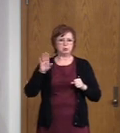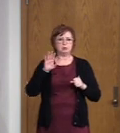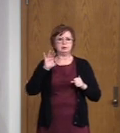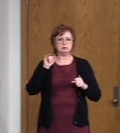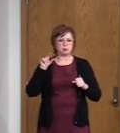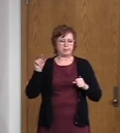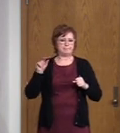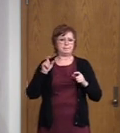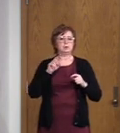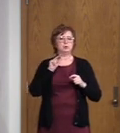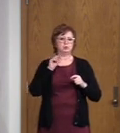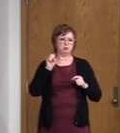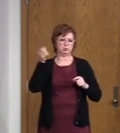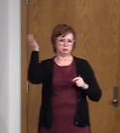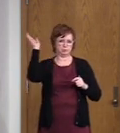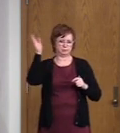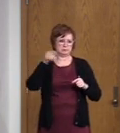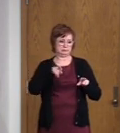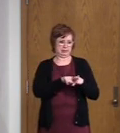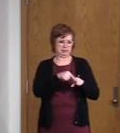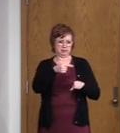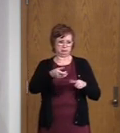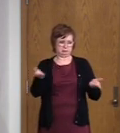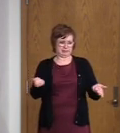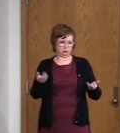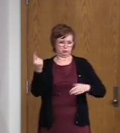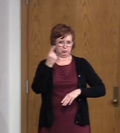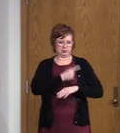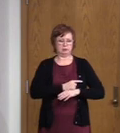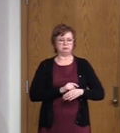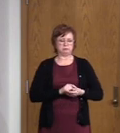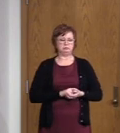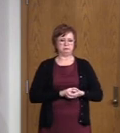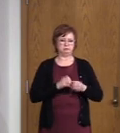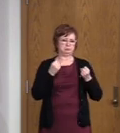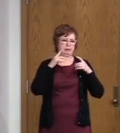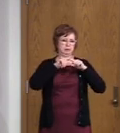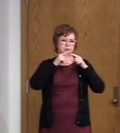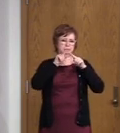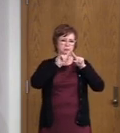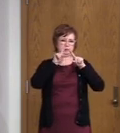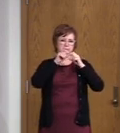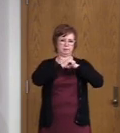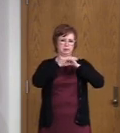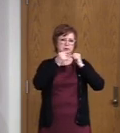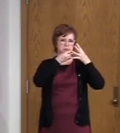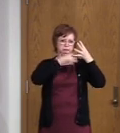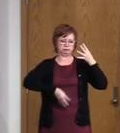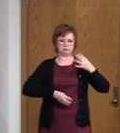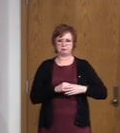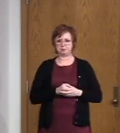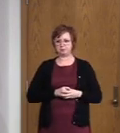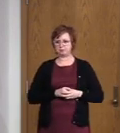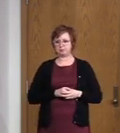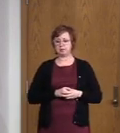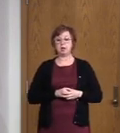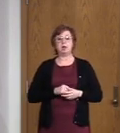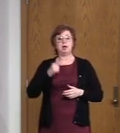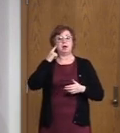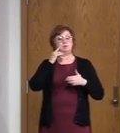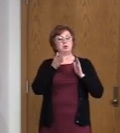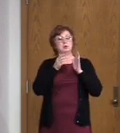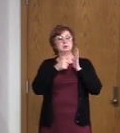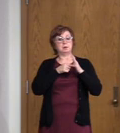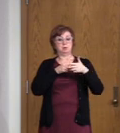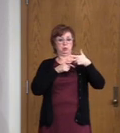So just around how we've been managing phase 1 in booking an appointment, and to remind folks, For residents